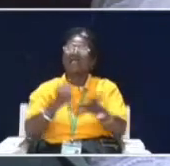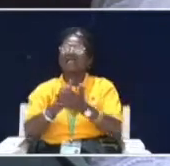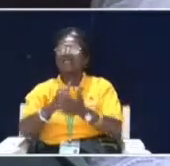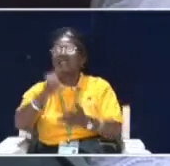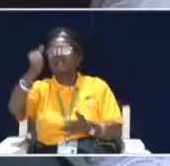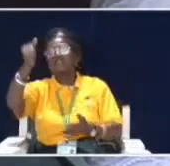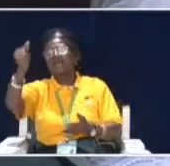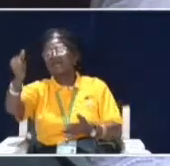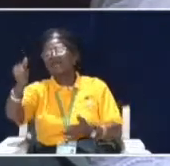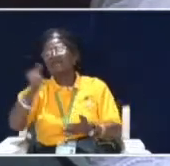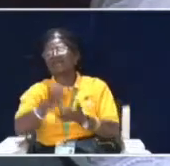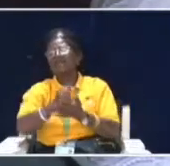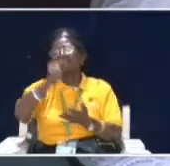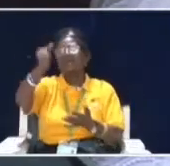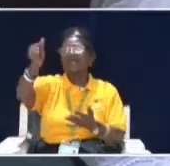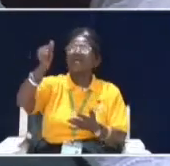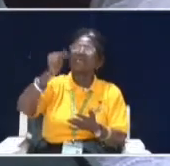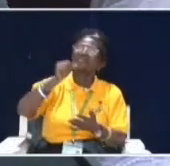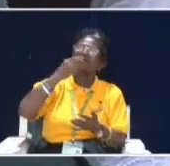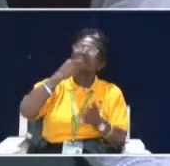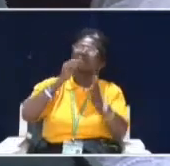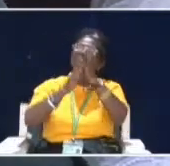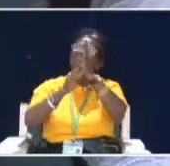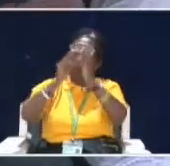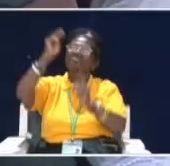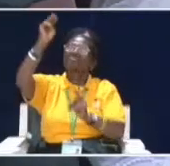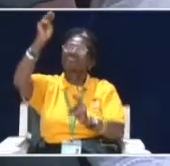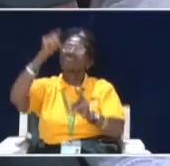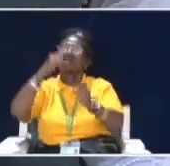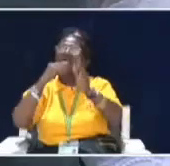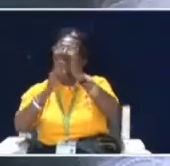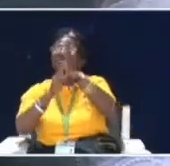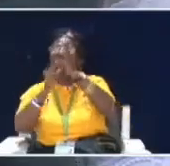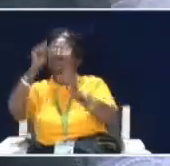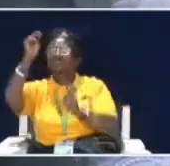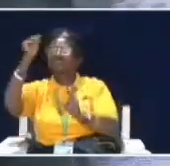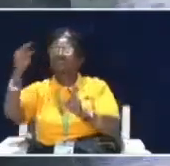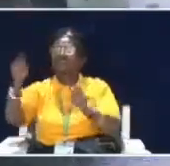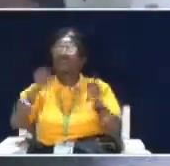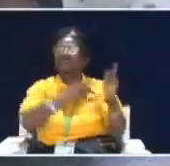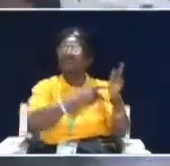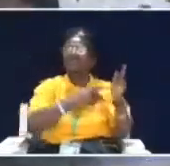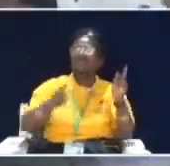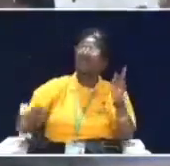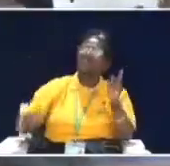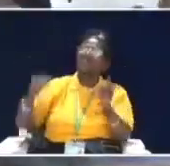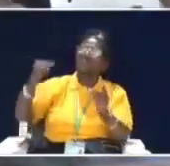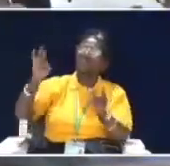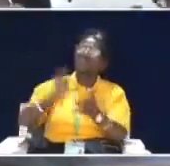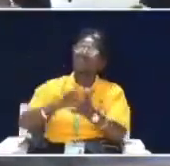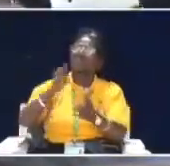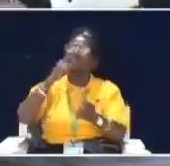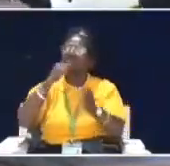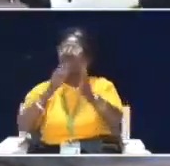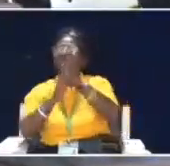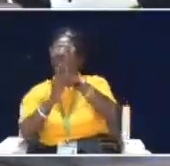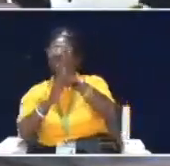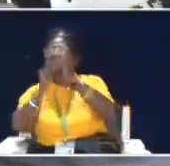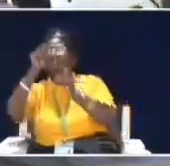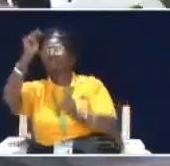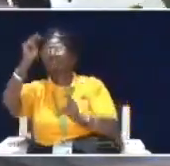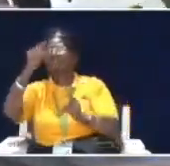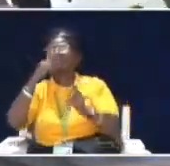hallelujah, amen, amen. Praise him, praise